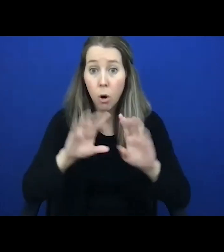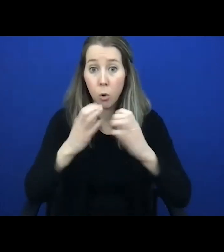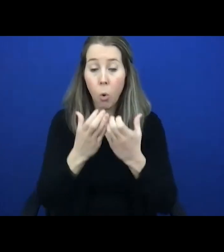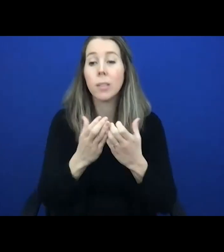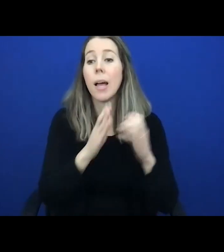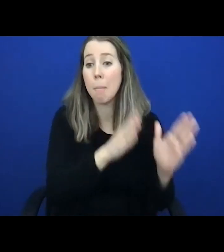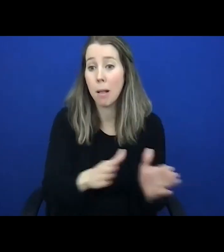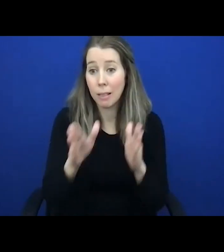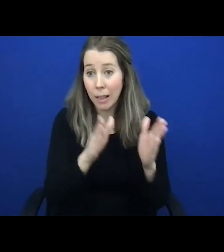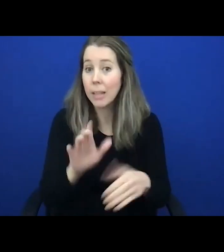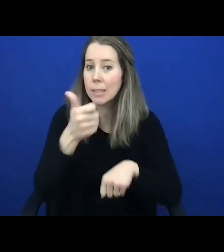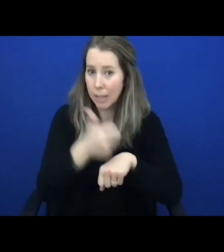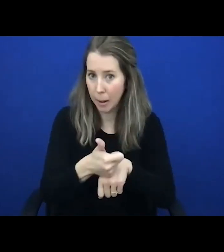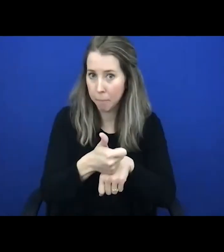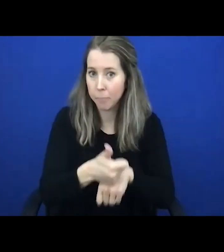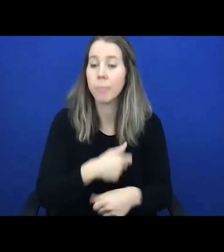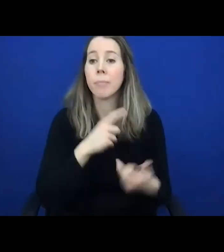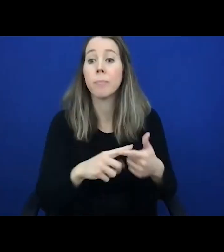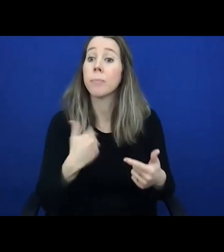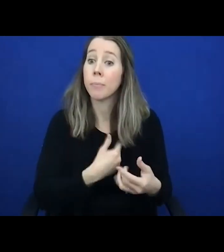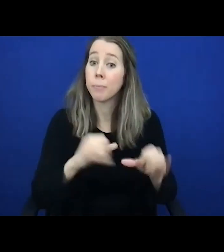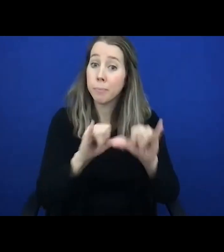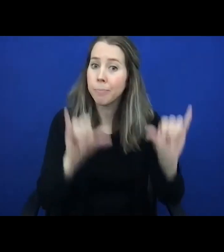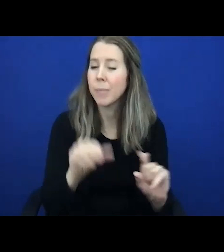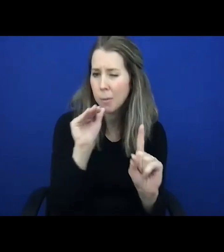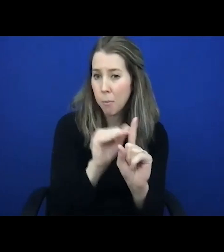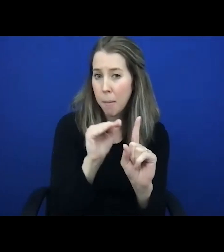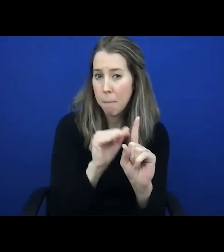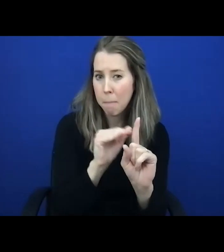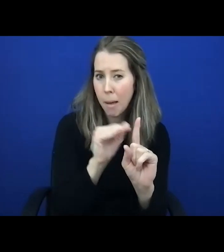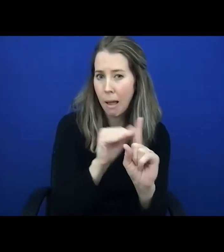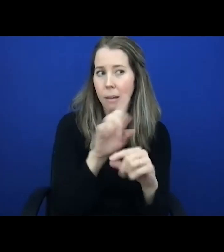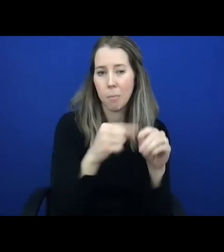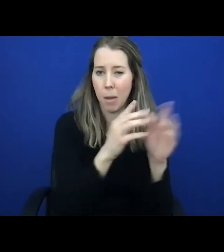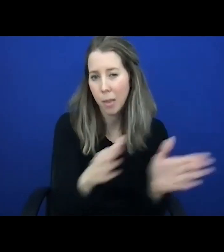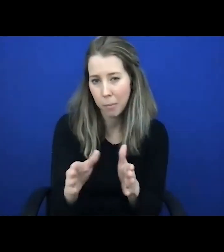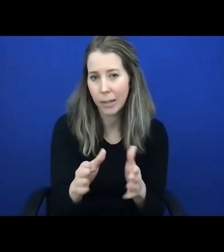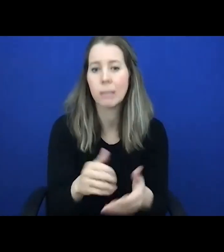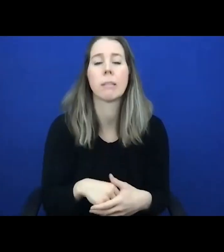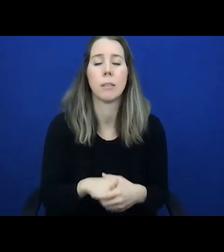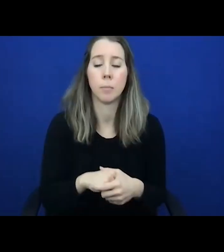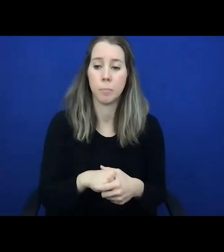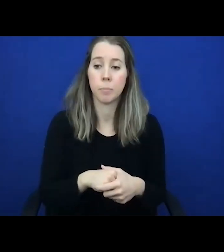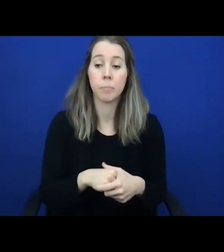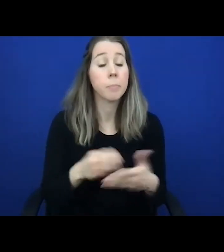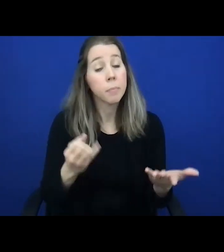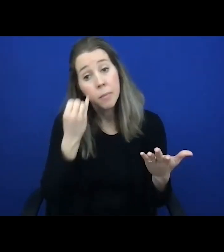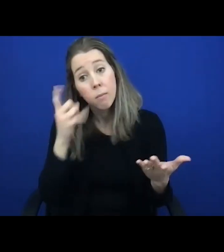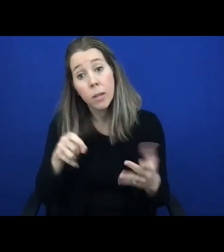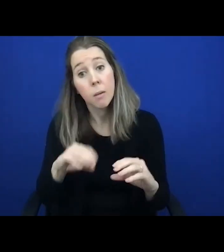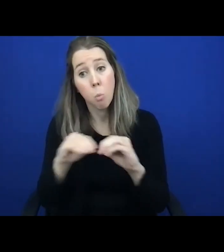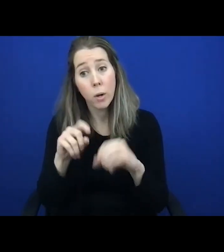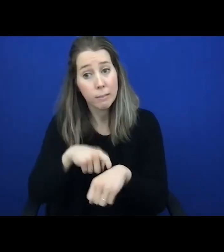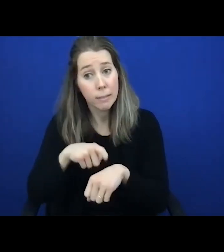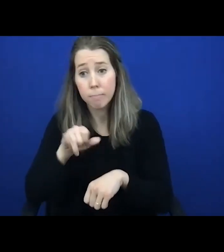plan. And then our systems will remind you of this plan, right? As you might imagine. And if you need more time, that's